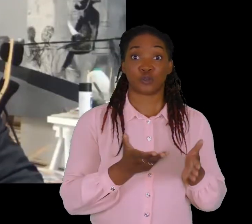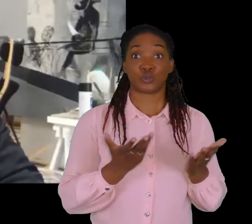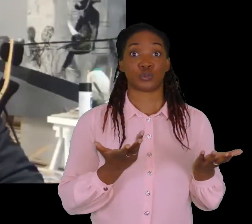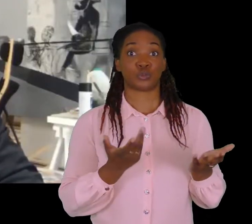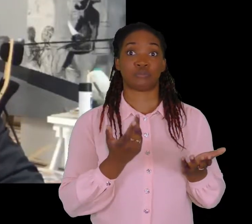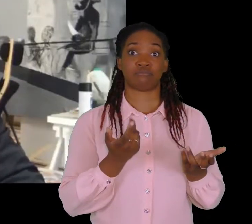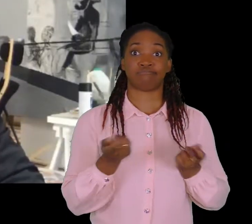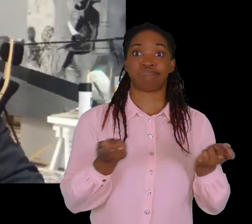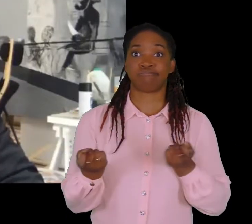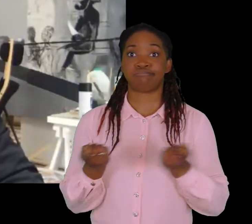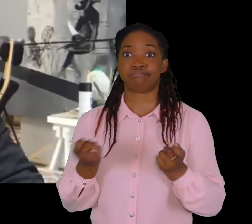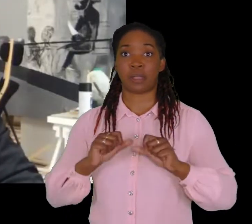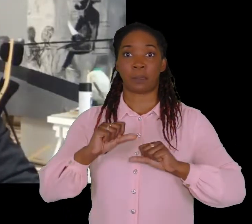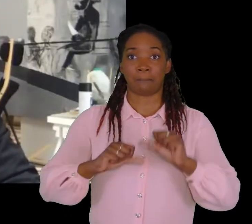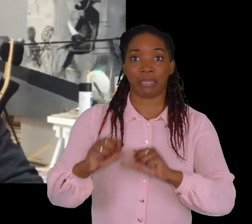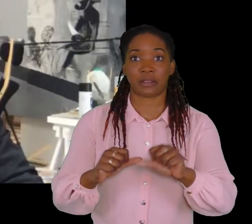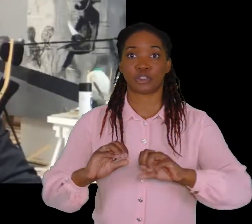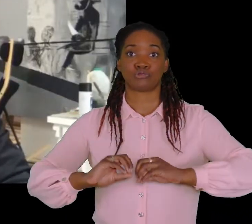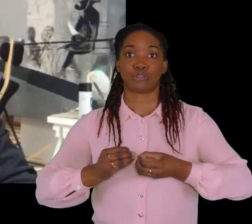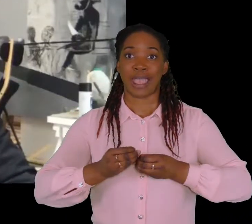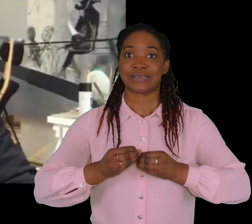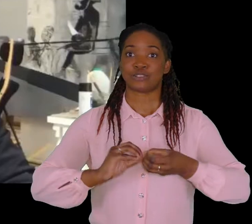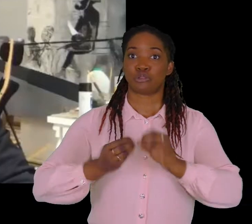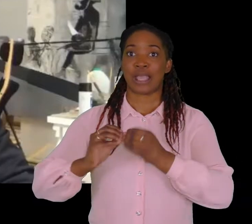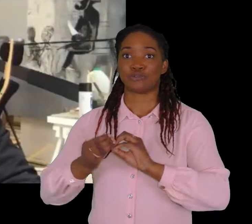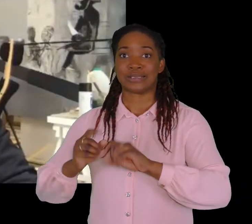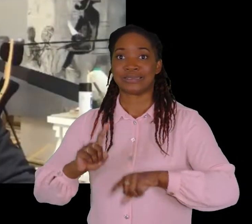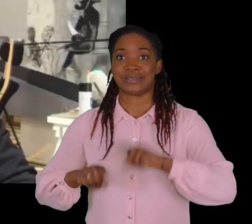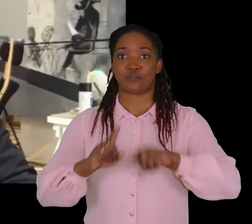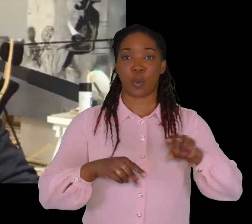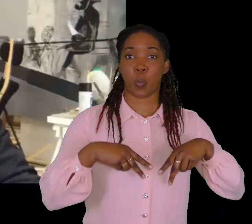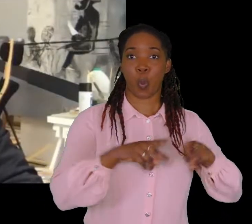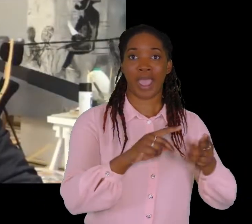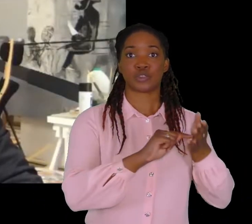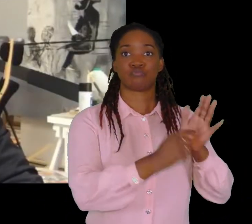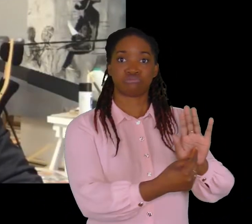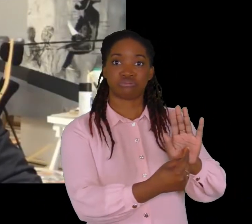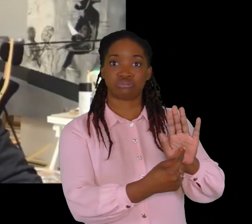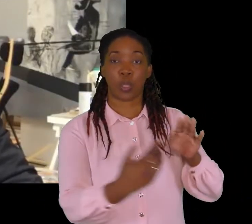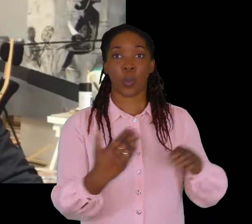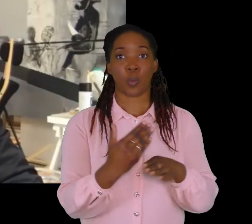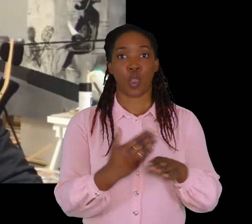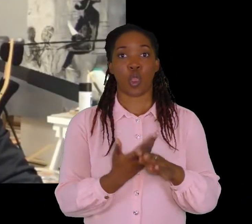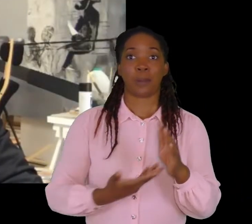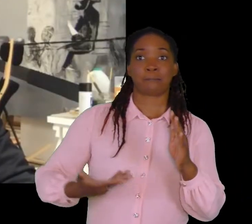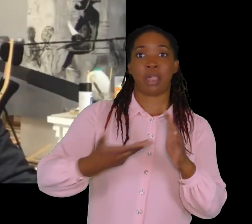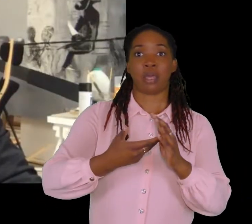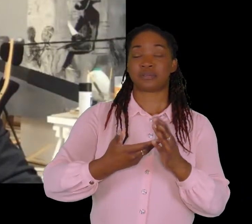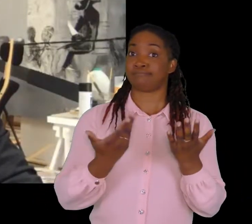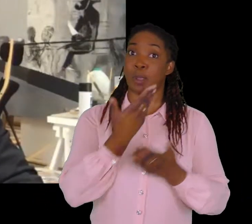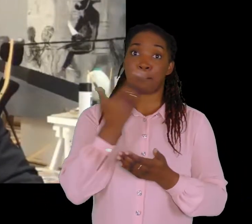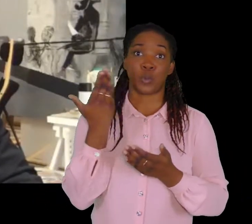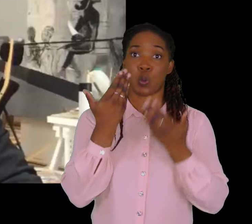sort of run the method and create the avenues through which they showed their work. Added to that fact was also that